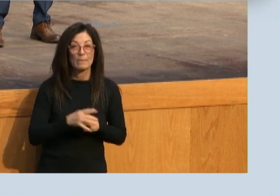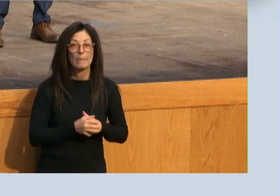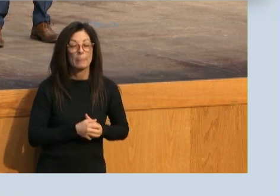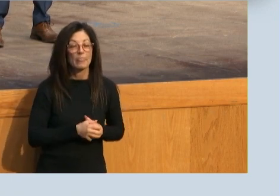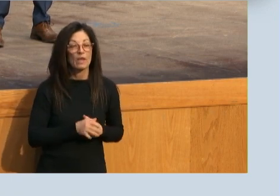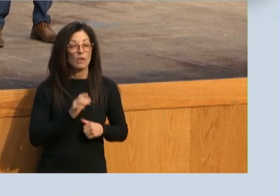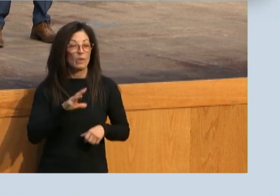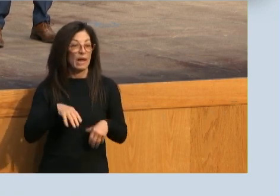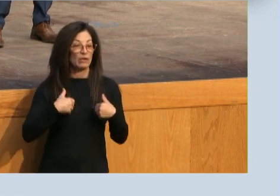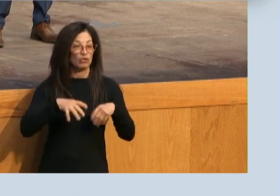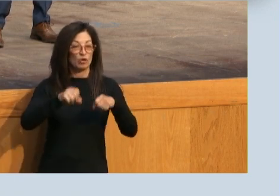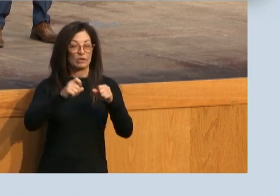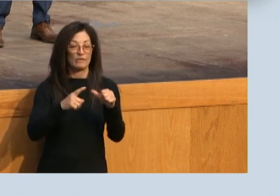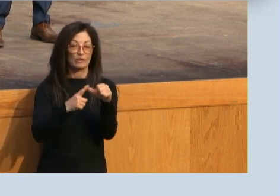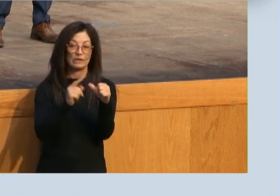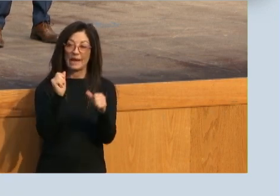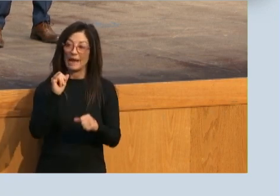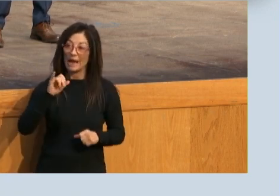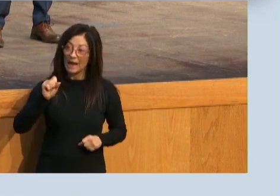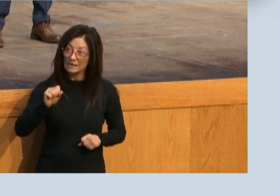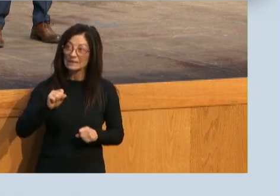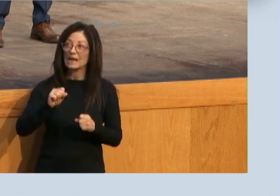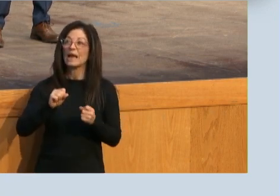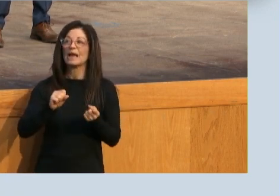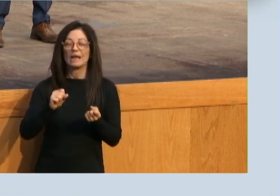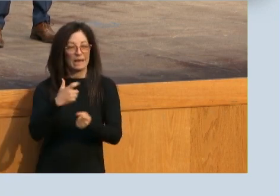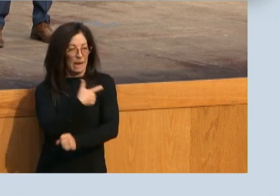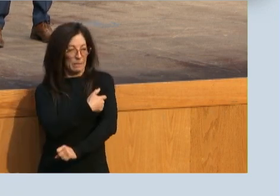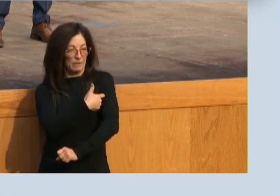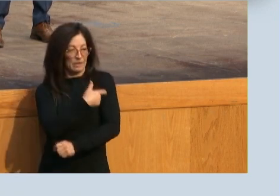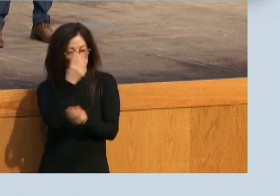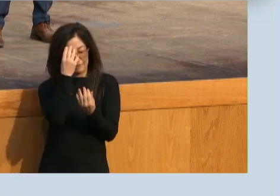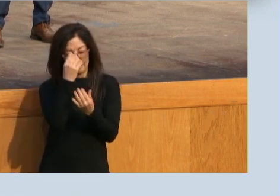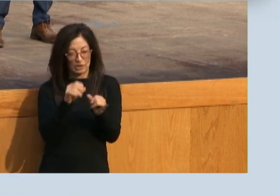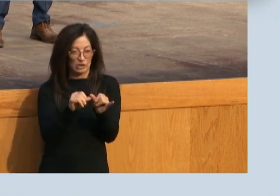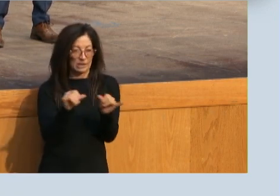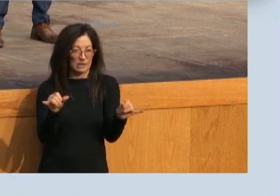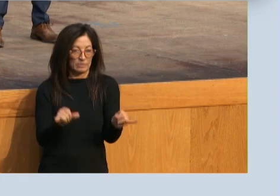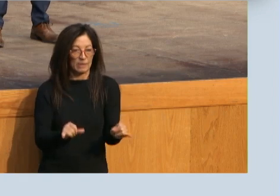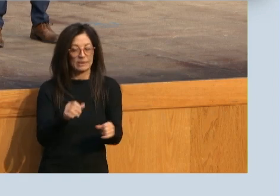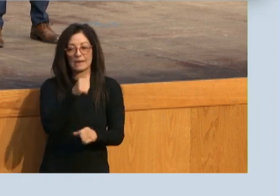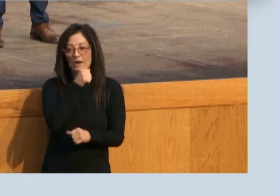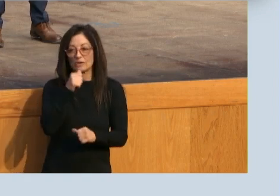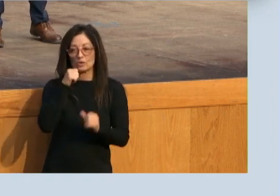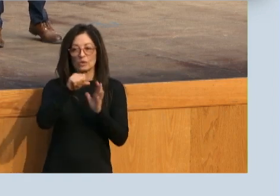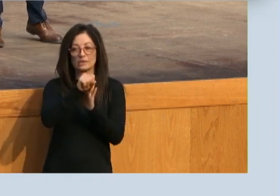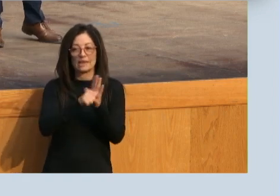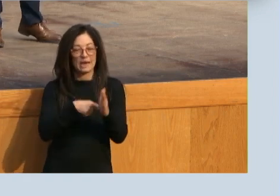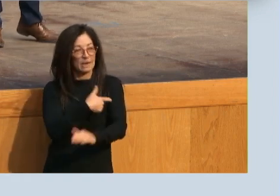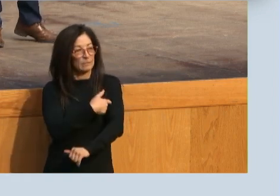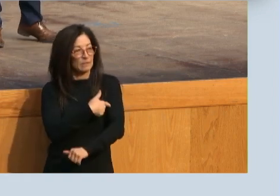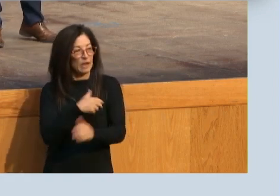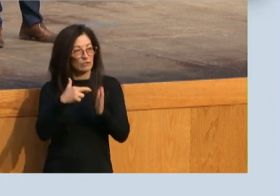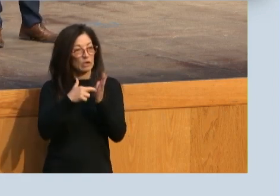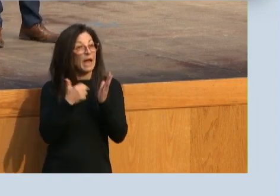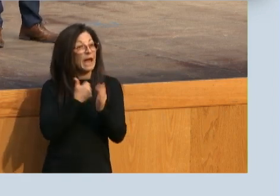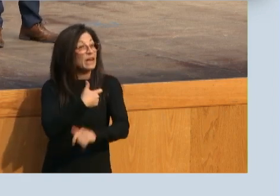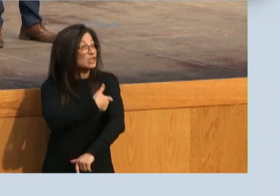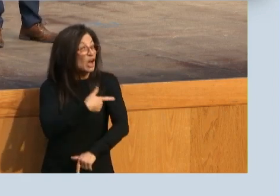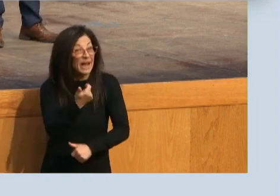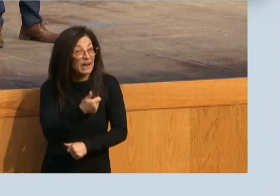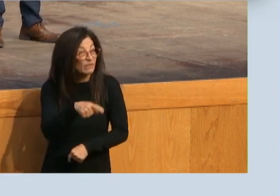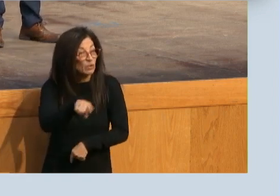first IIS, and that's Immunization Information System, and so that's the Arizona State Immunization Registry. So any shot that any of you have had